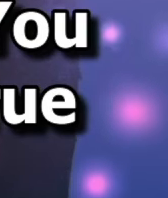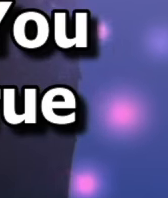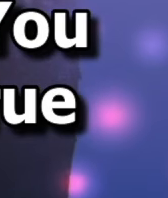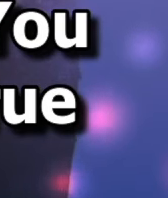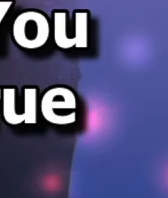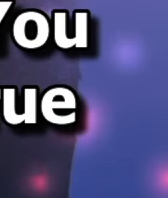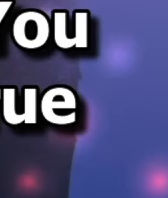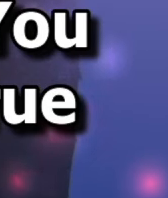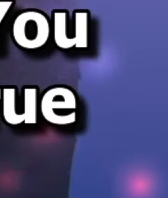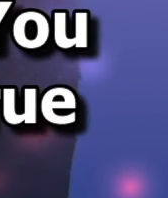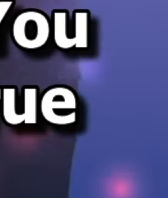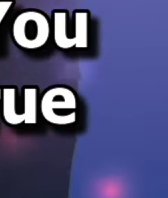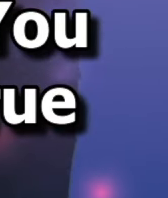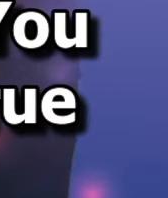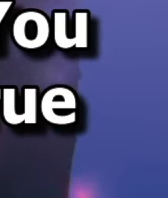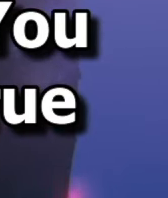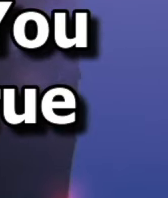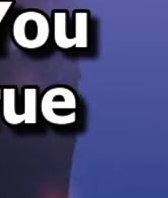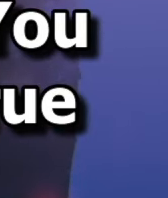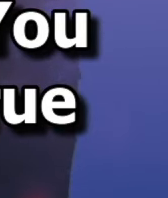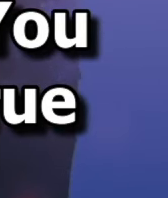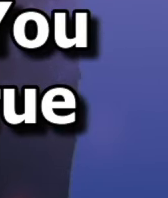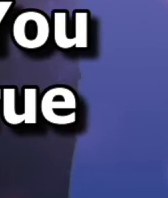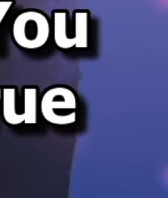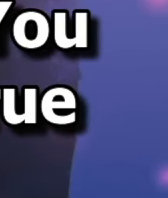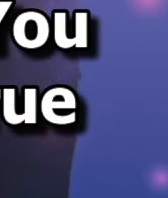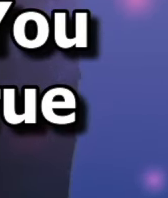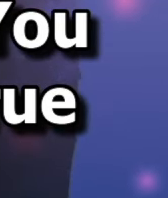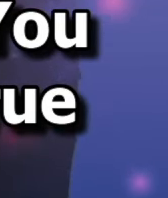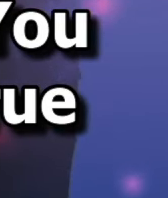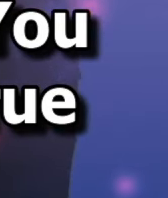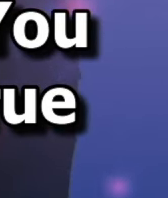praise, lift my hands to honor you,